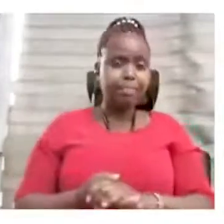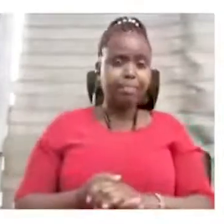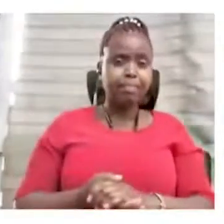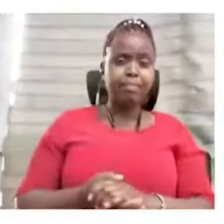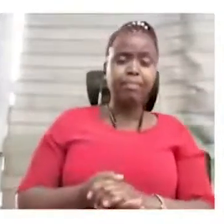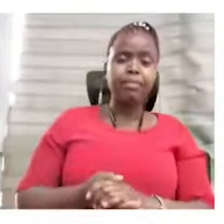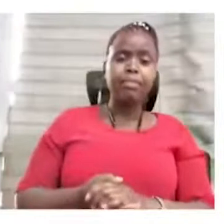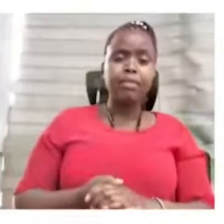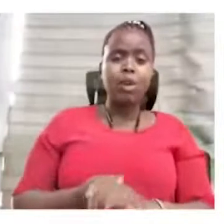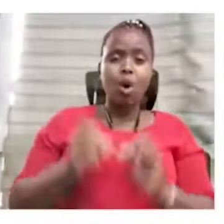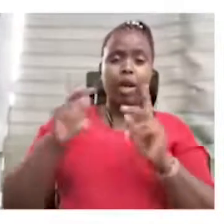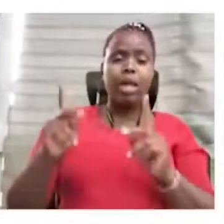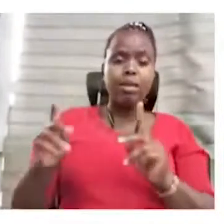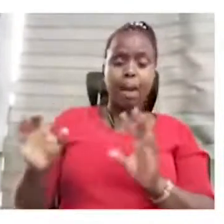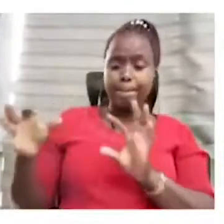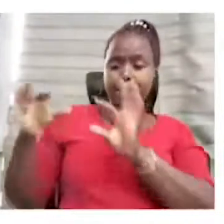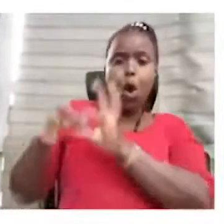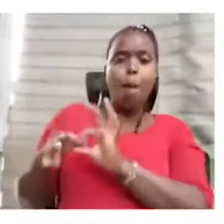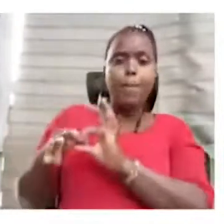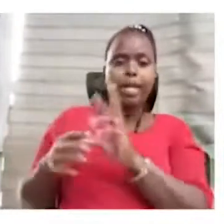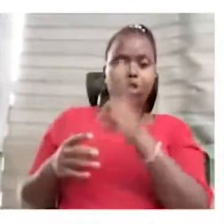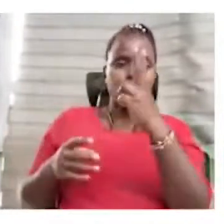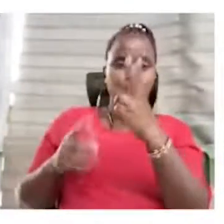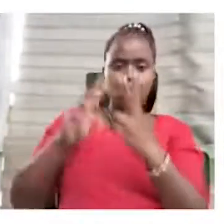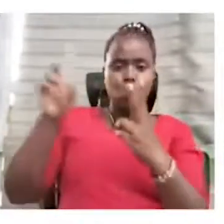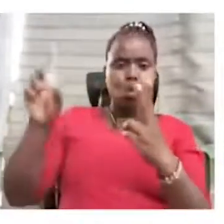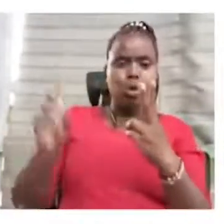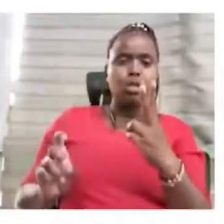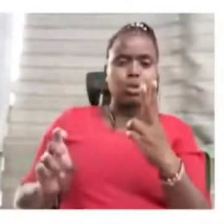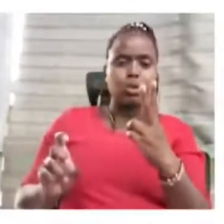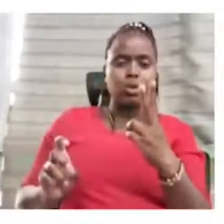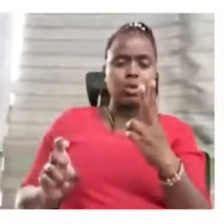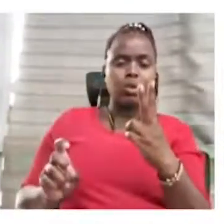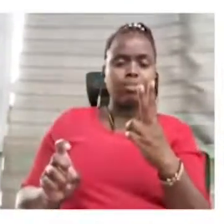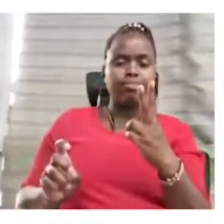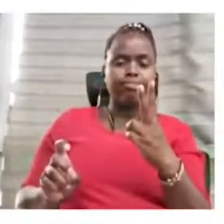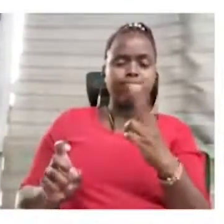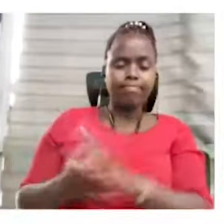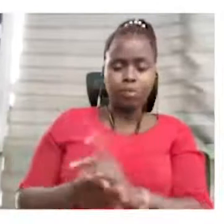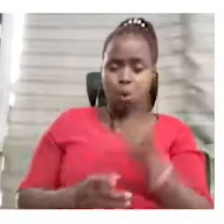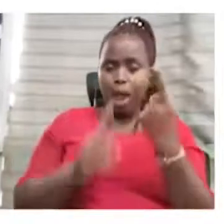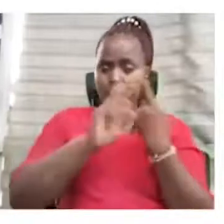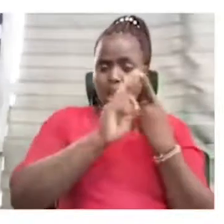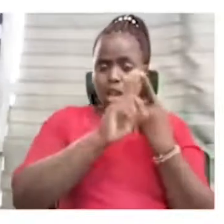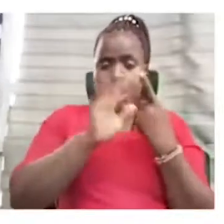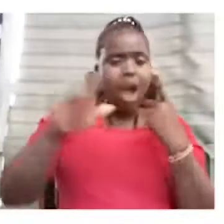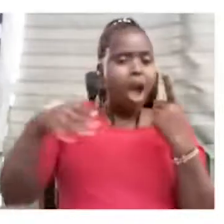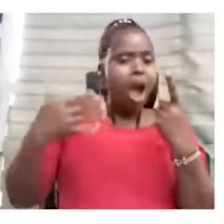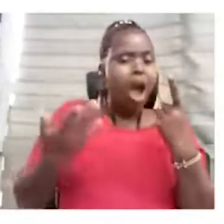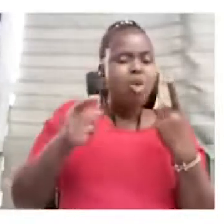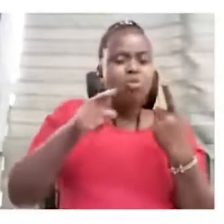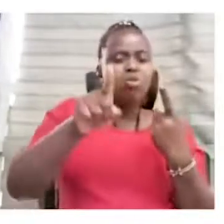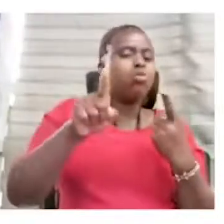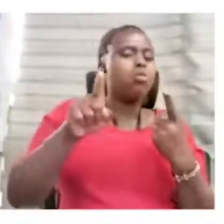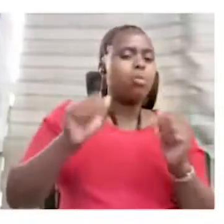I'll combine the two questions that came in. One is, how do you find